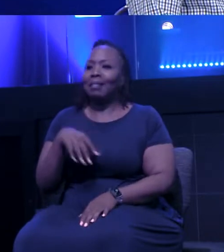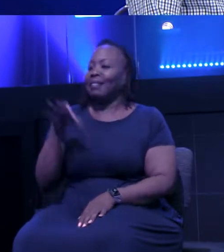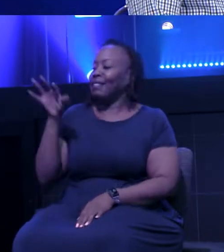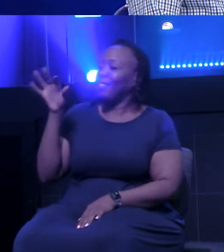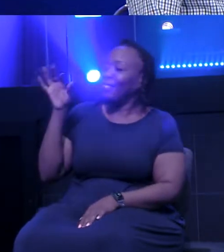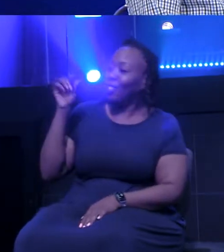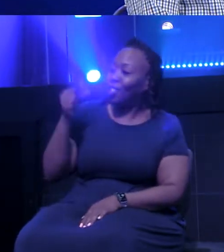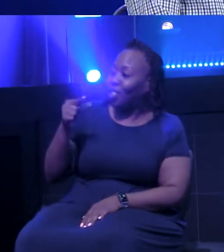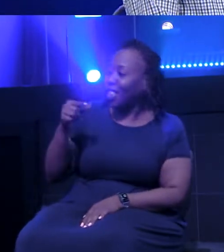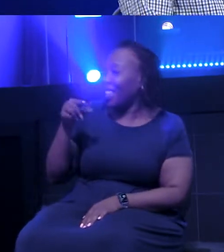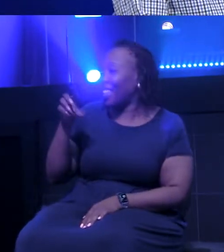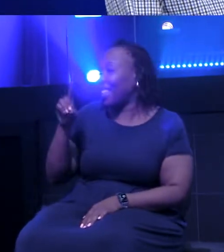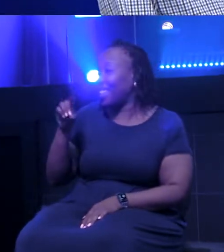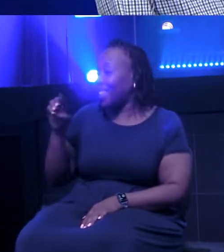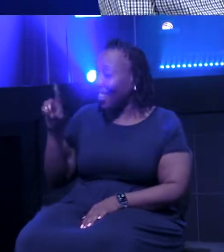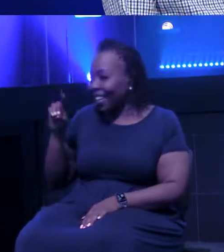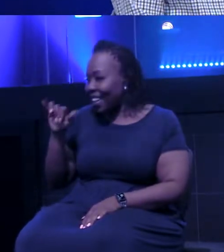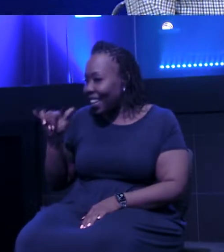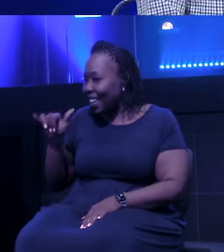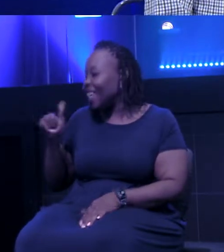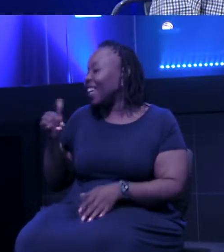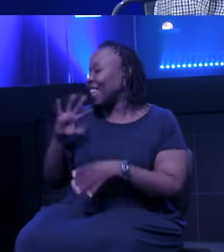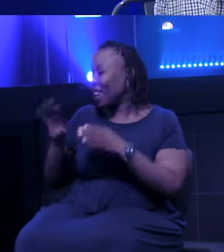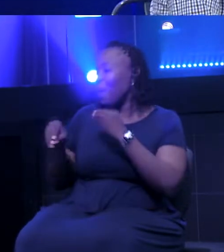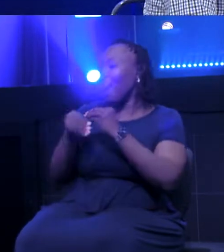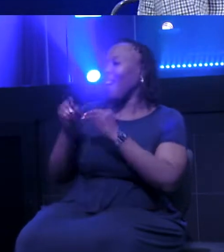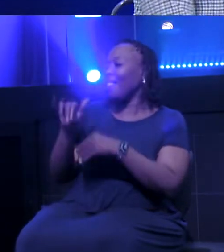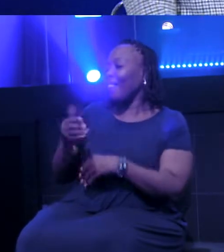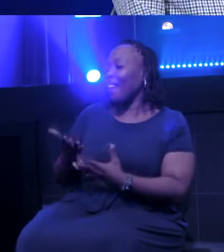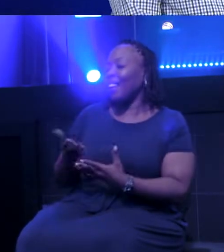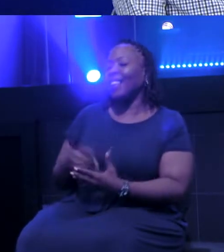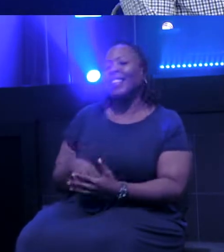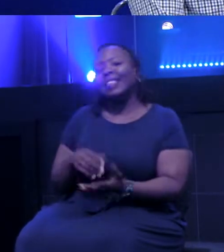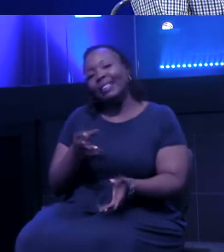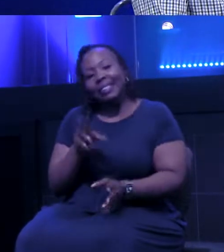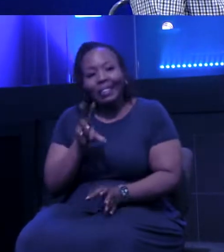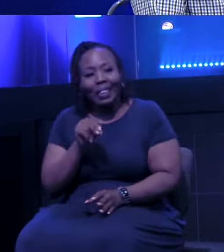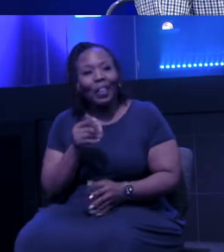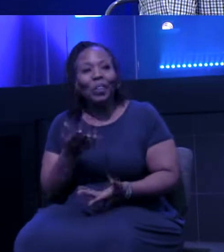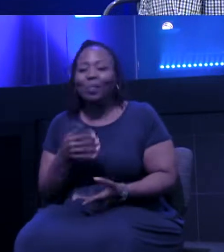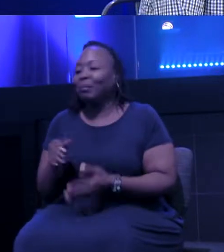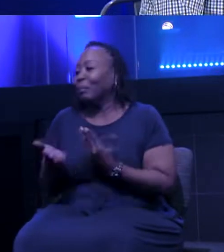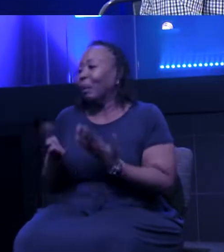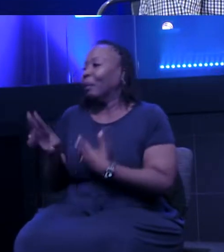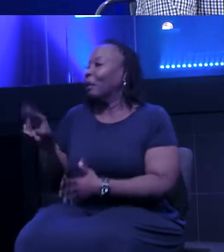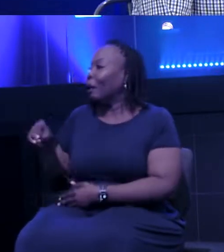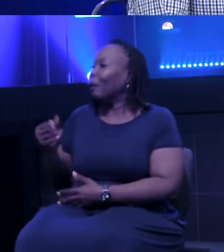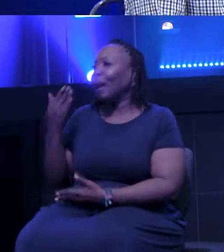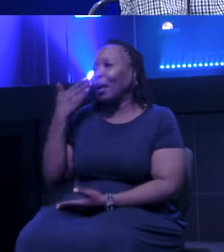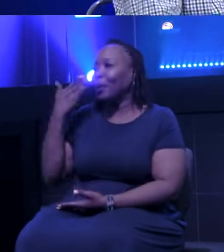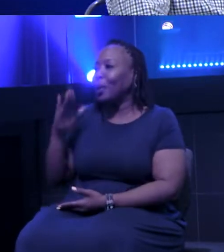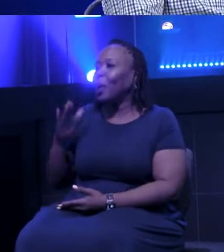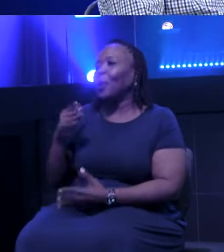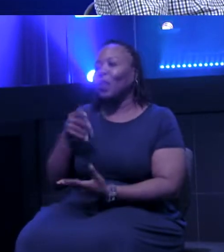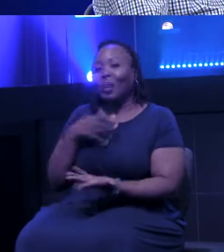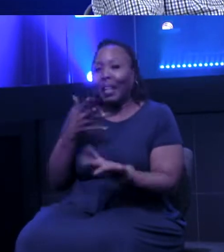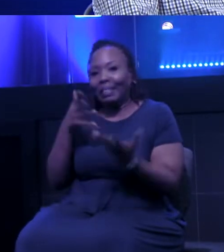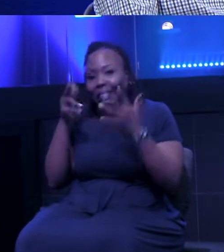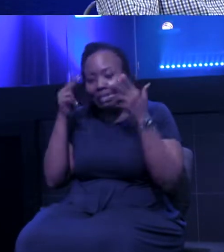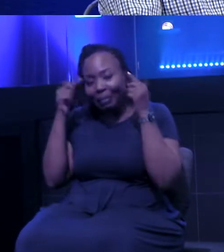that... Maybe we add that here at community, but then again, maybe not. So I don't know. I'm just kind of thinking out loud here.